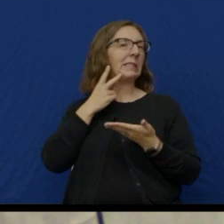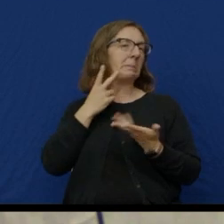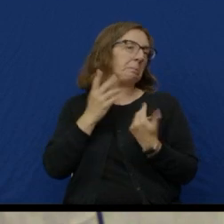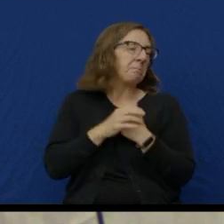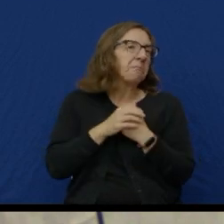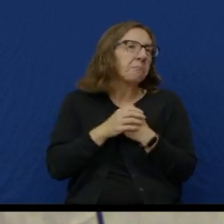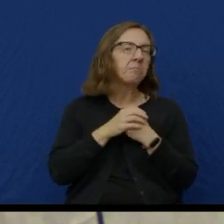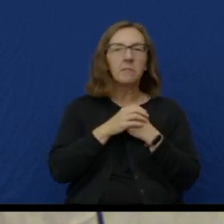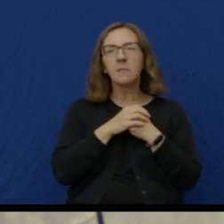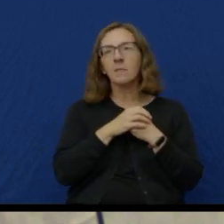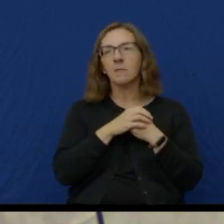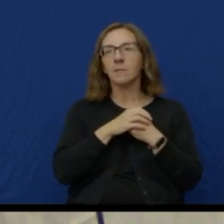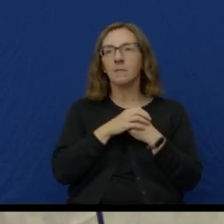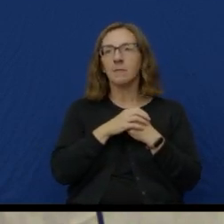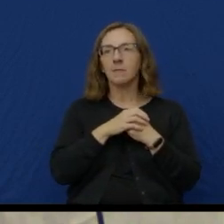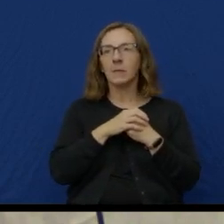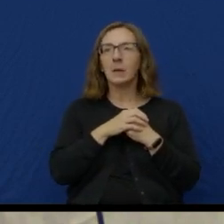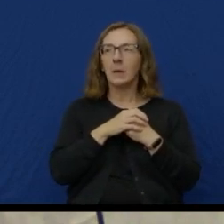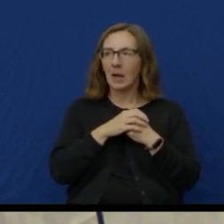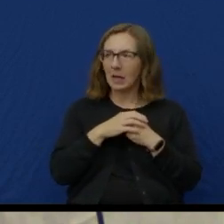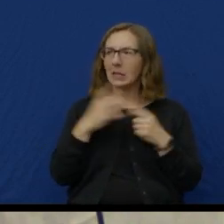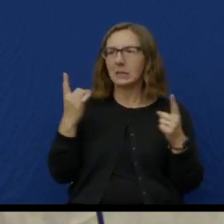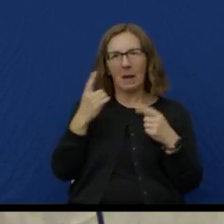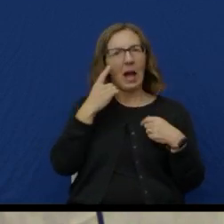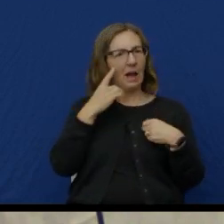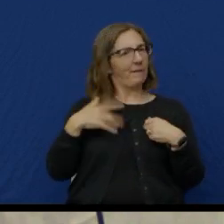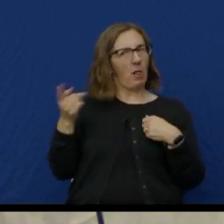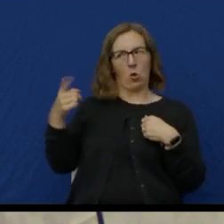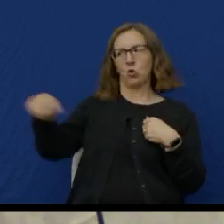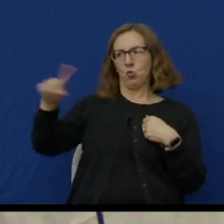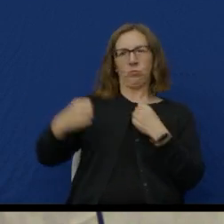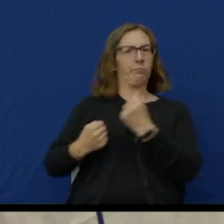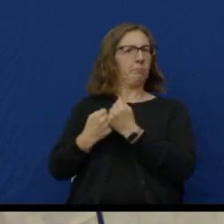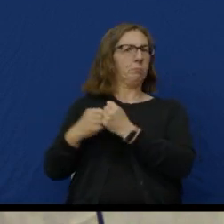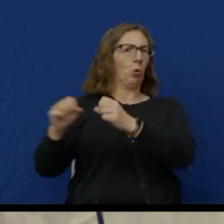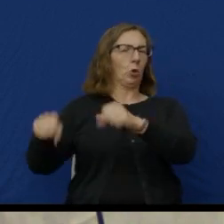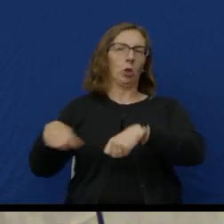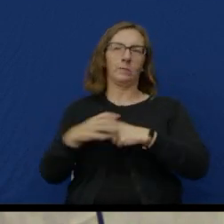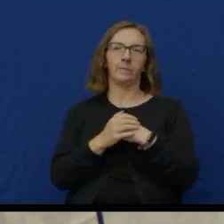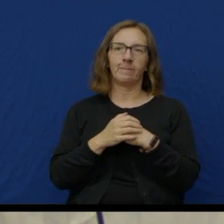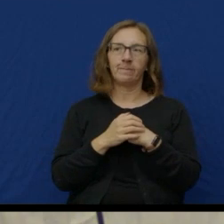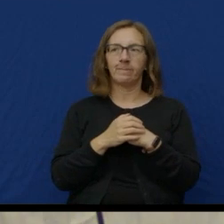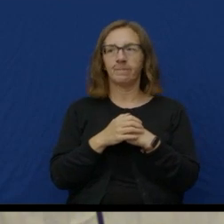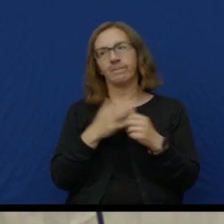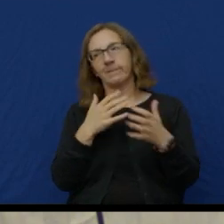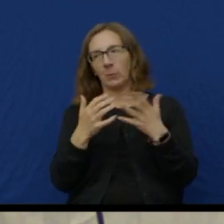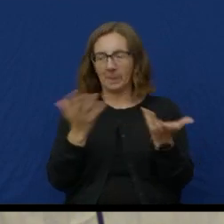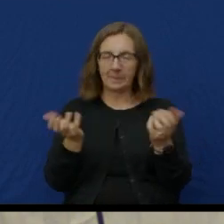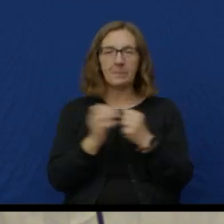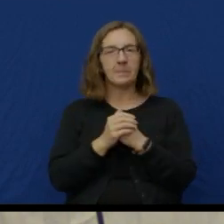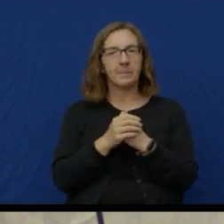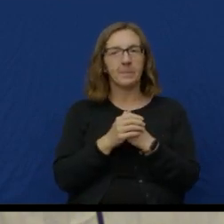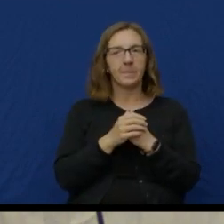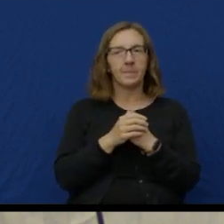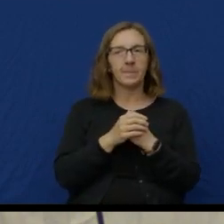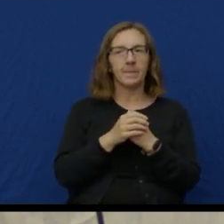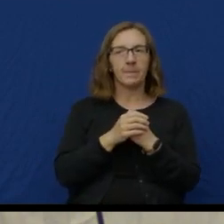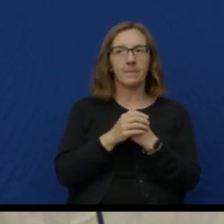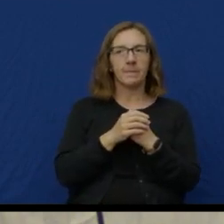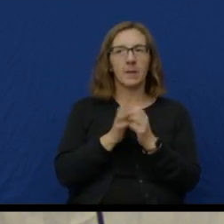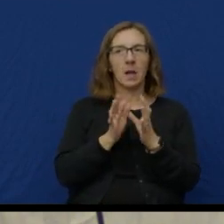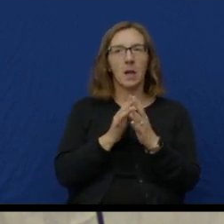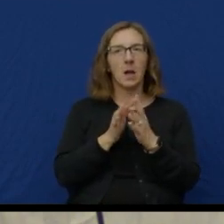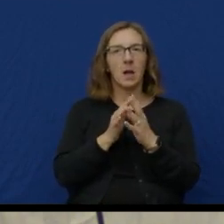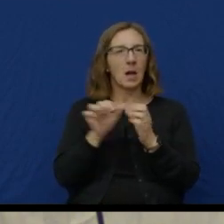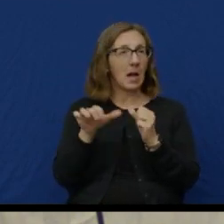And I think that we would be supportive of just in our initial conversations anyway. I don't think it was anything we were opposed to.